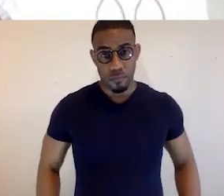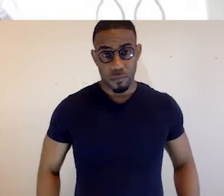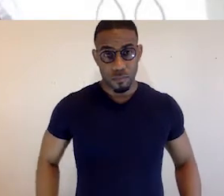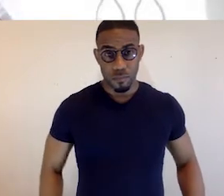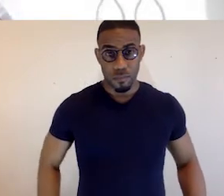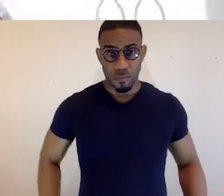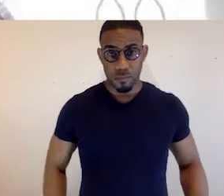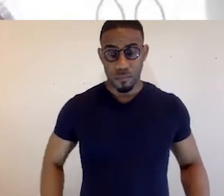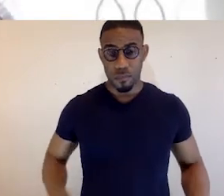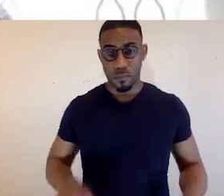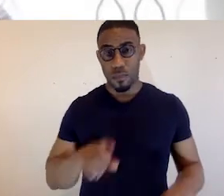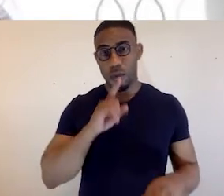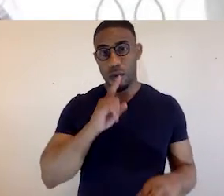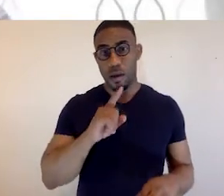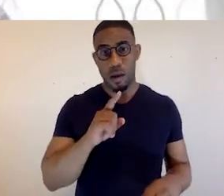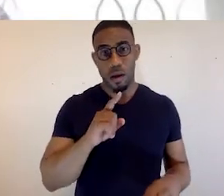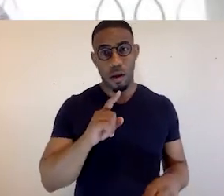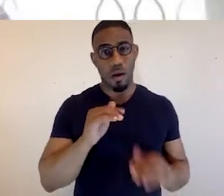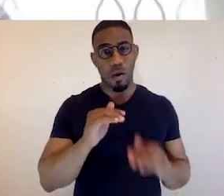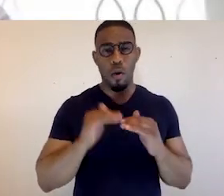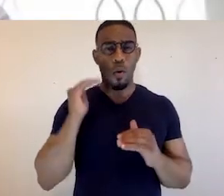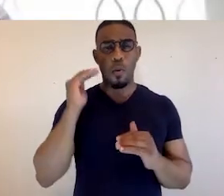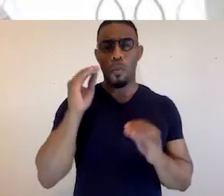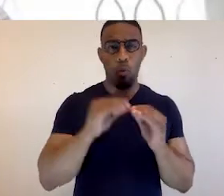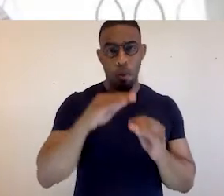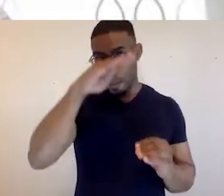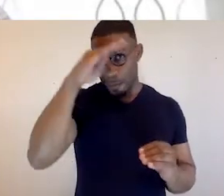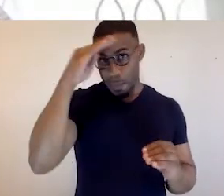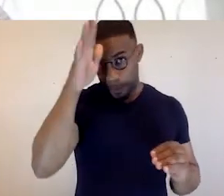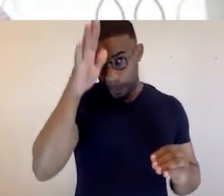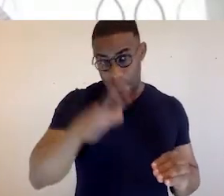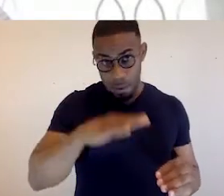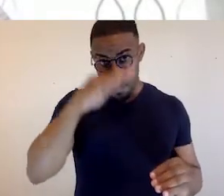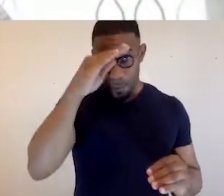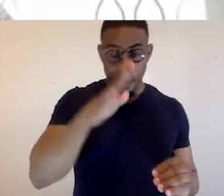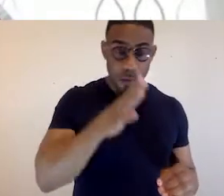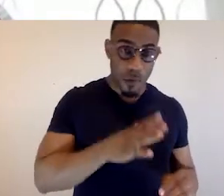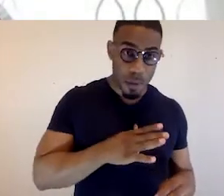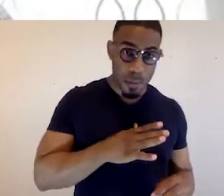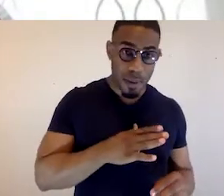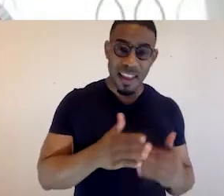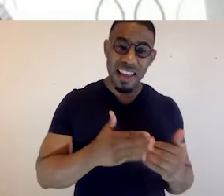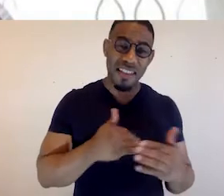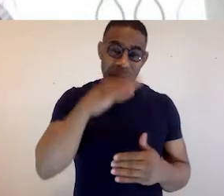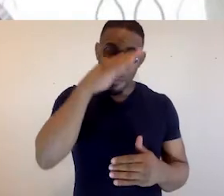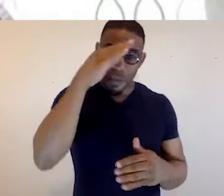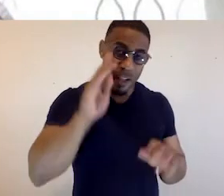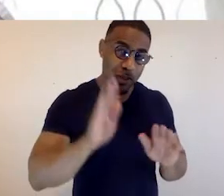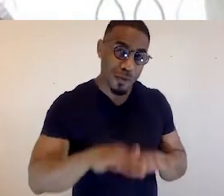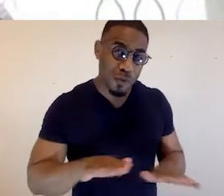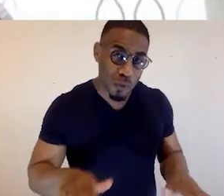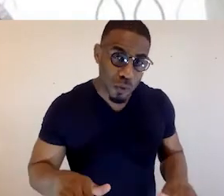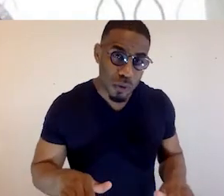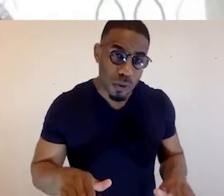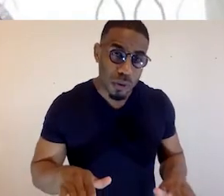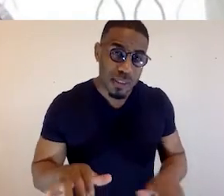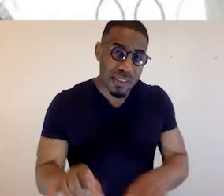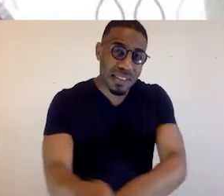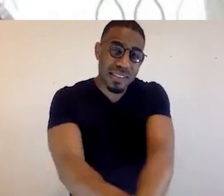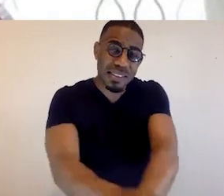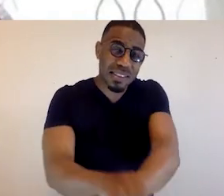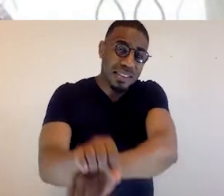There are far more black men, black women, and even black children